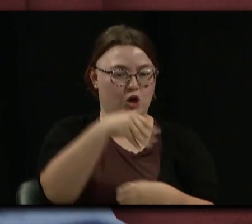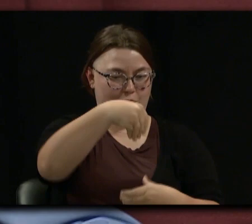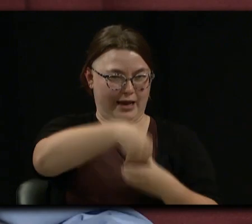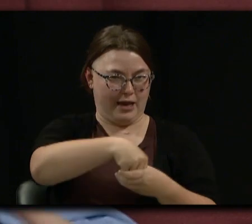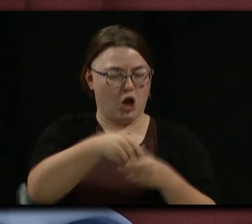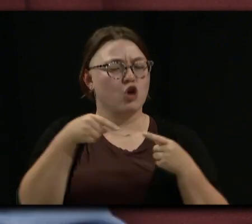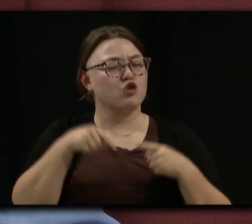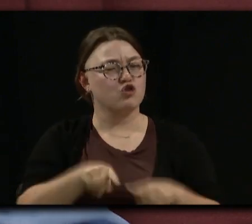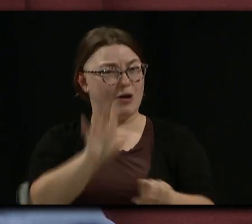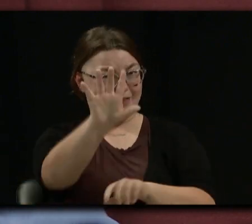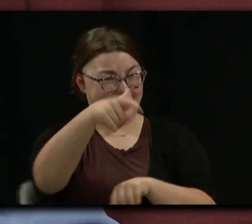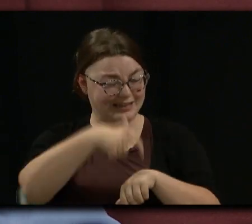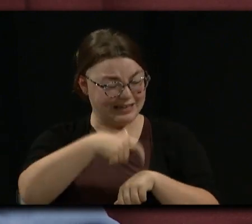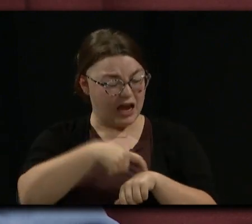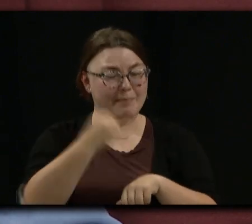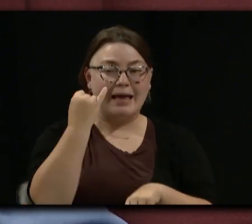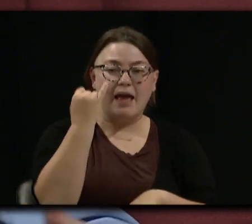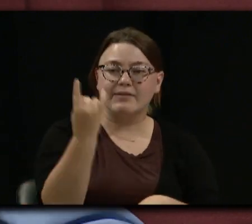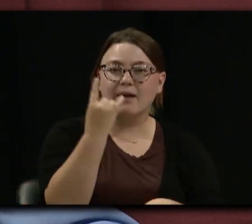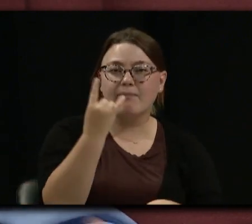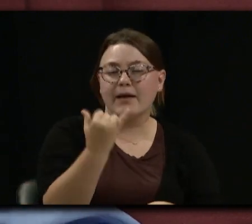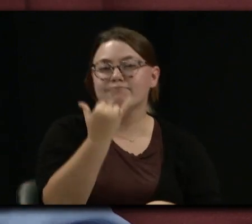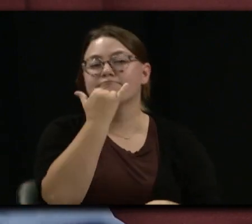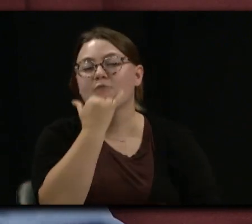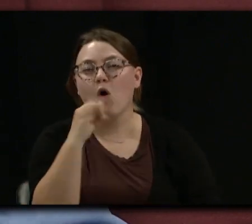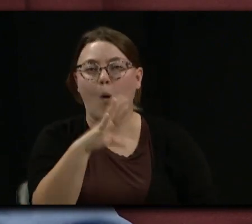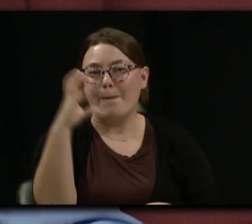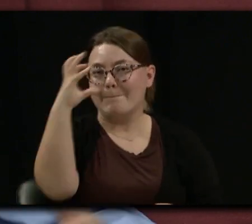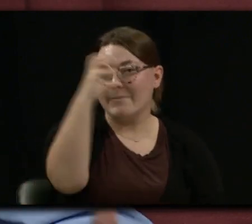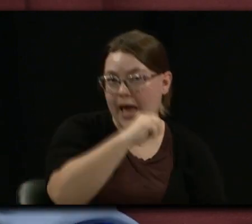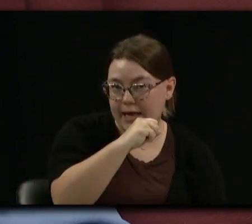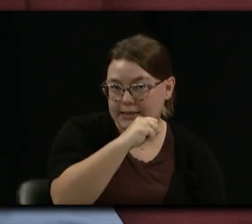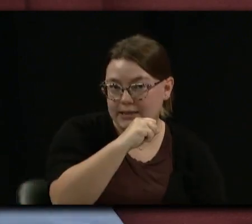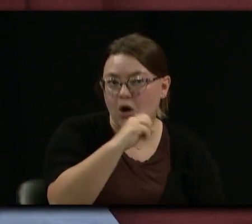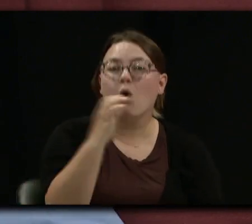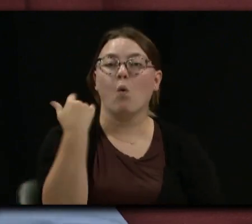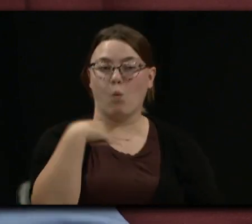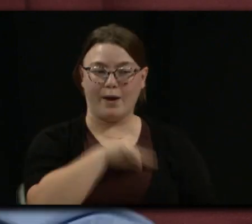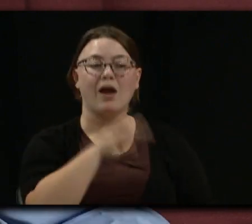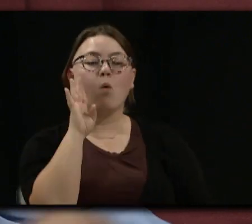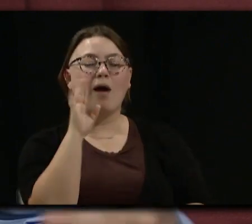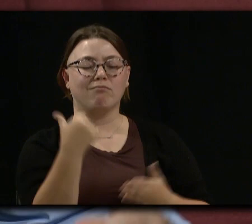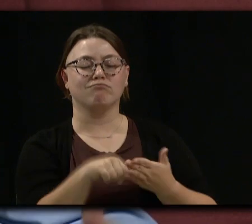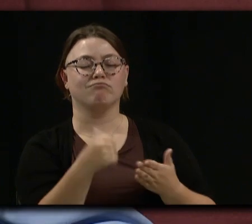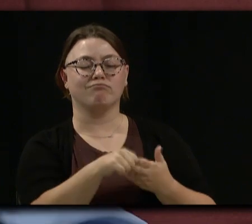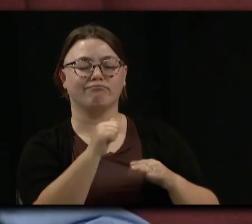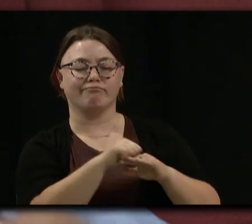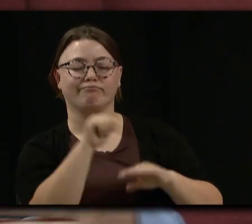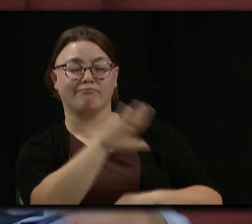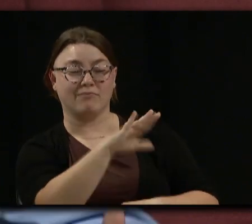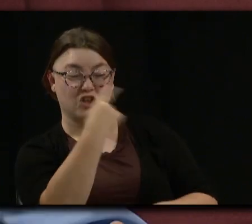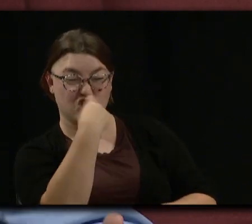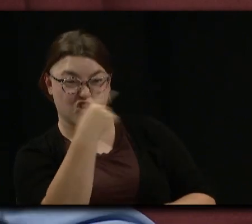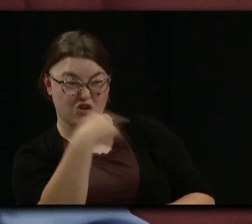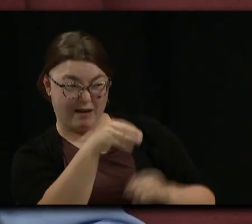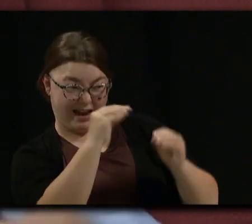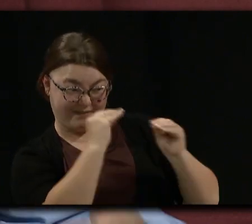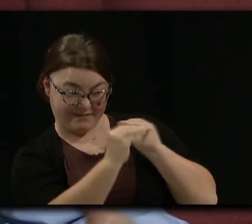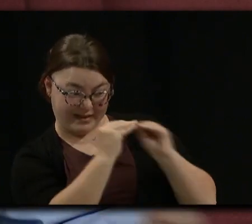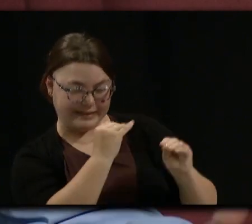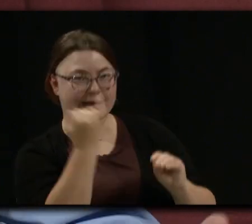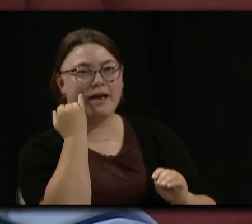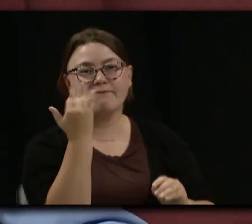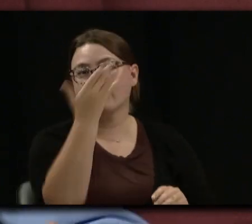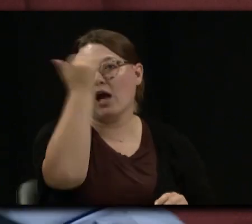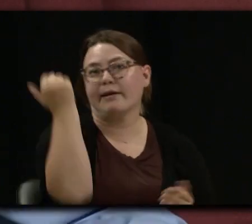process, if you miss something, we will send you letters and ask you for, if you happen to not sign it, we'll say,